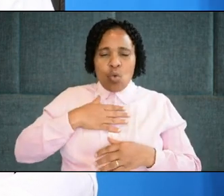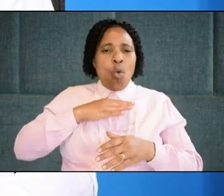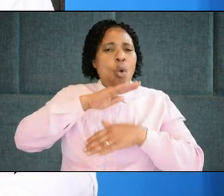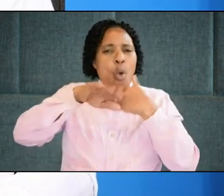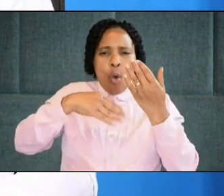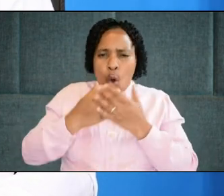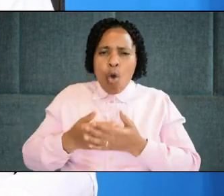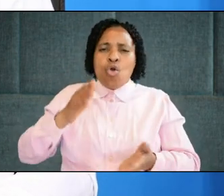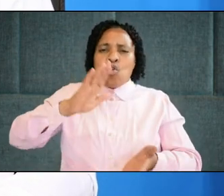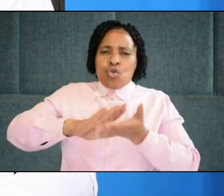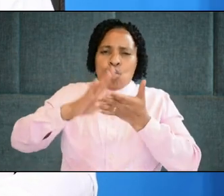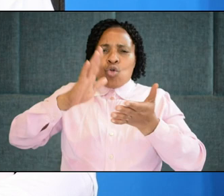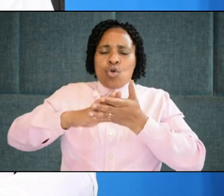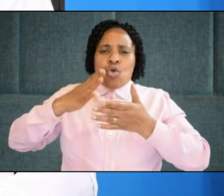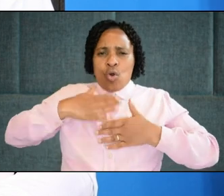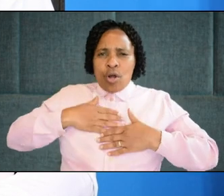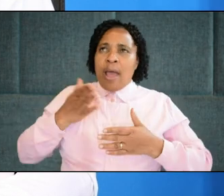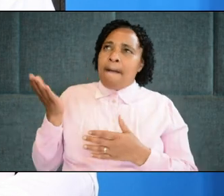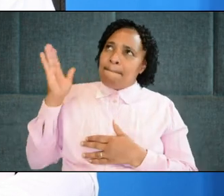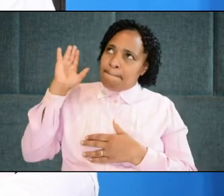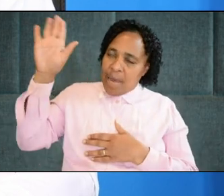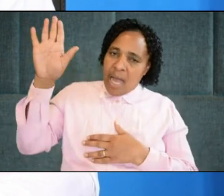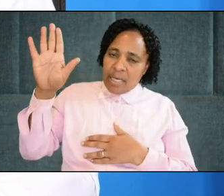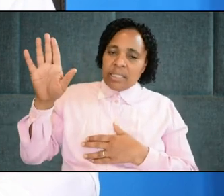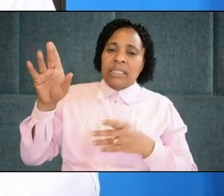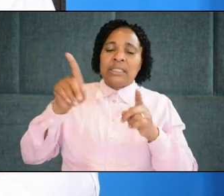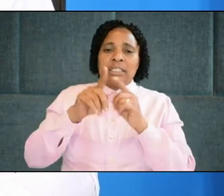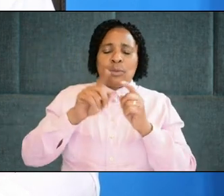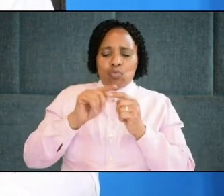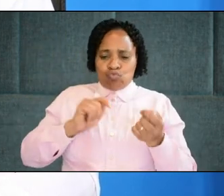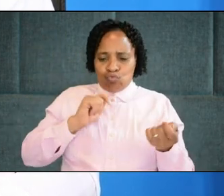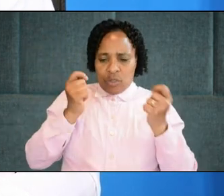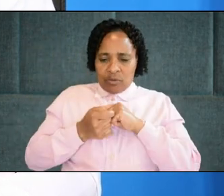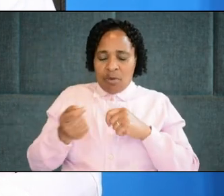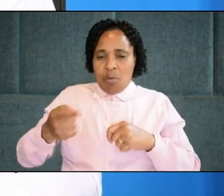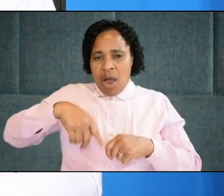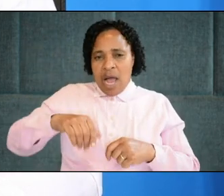and honor go back to you as you transform